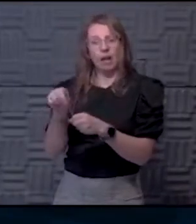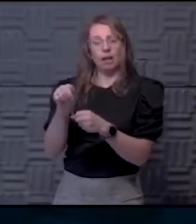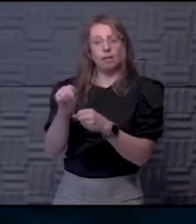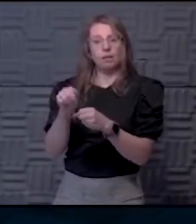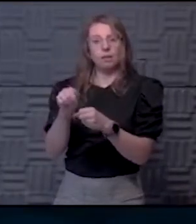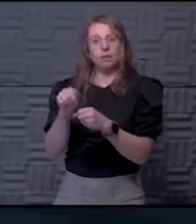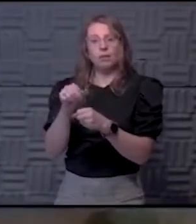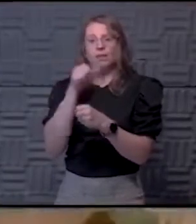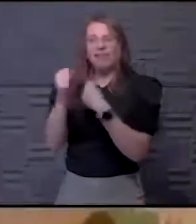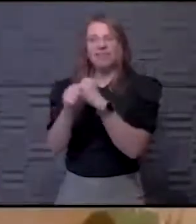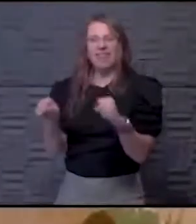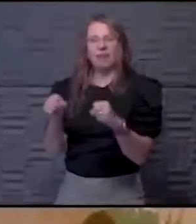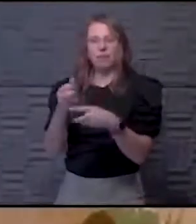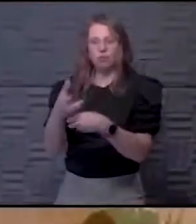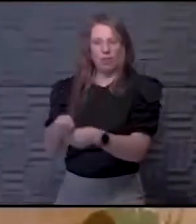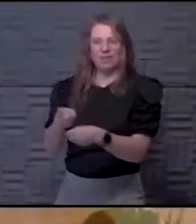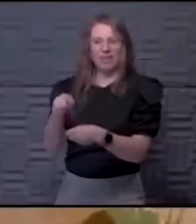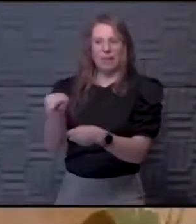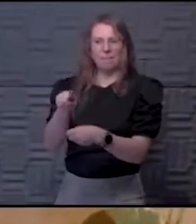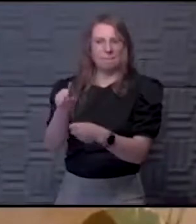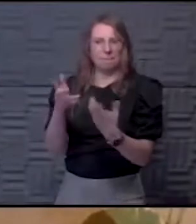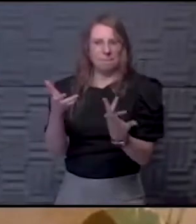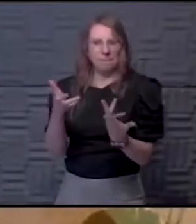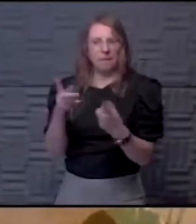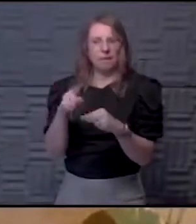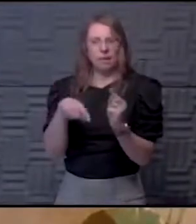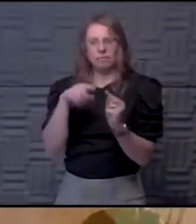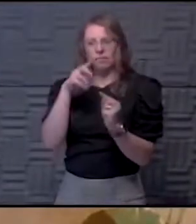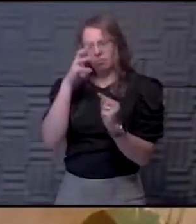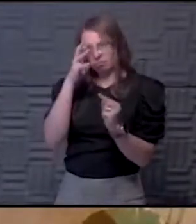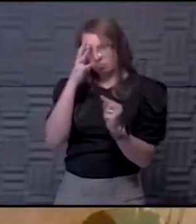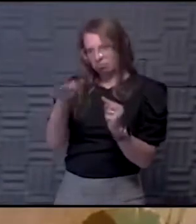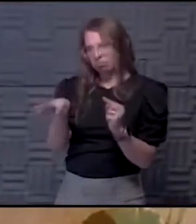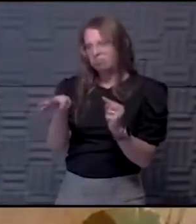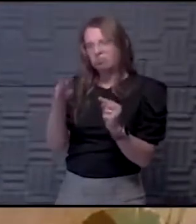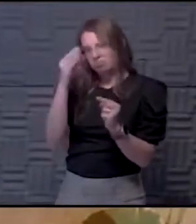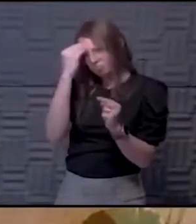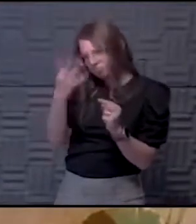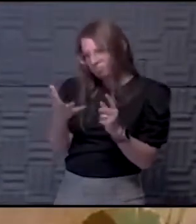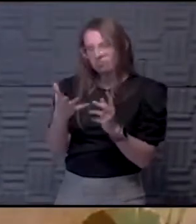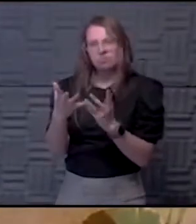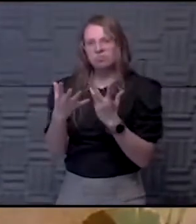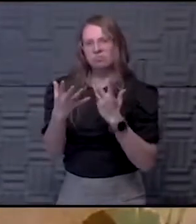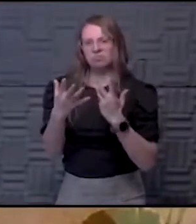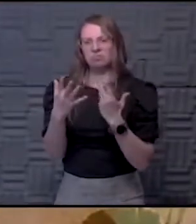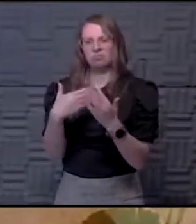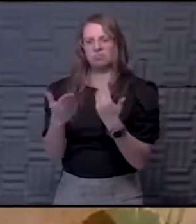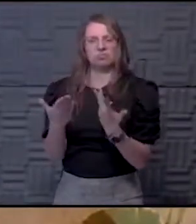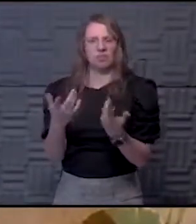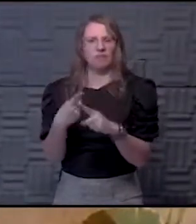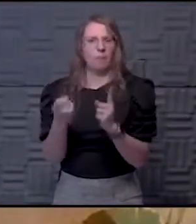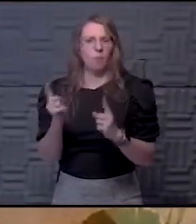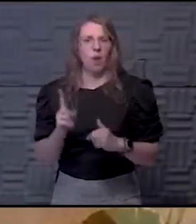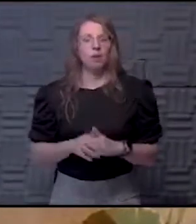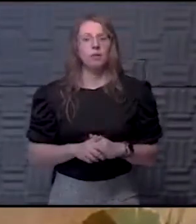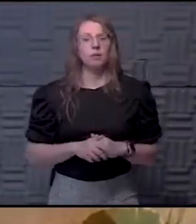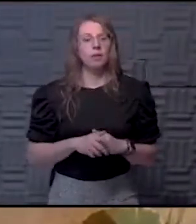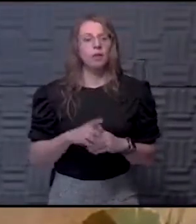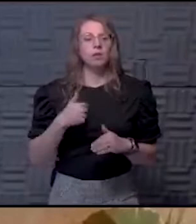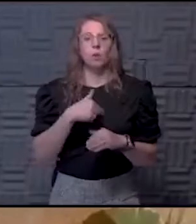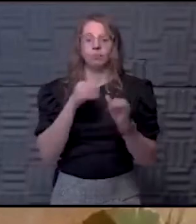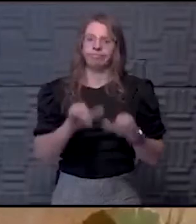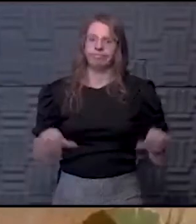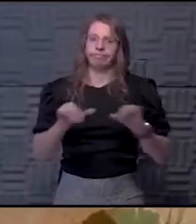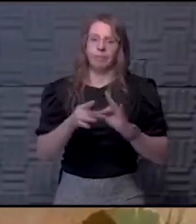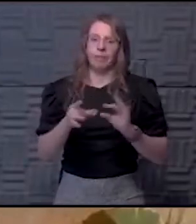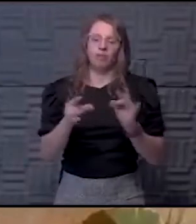isn't safe or trustworthy as well. And so what we want to do is provide very consistent messaging over and